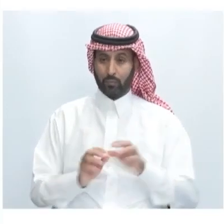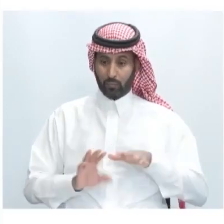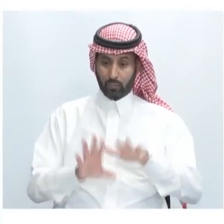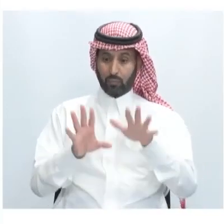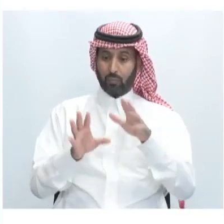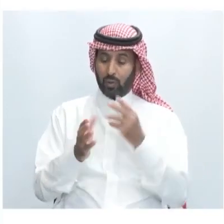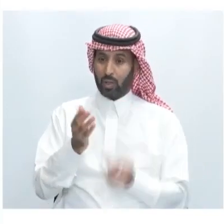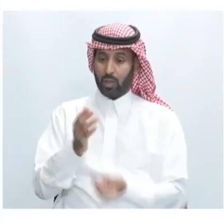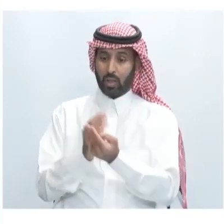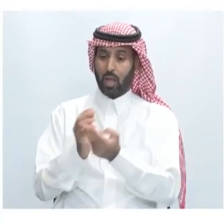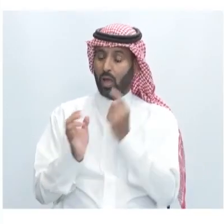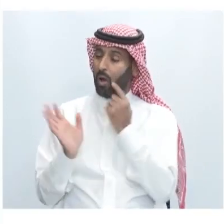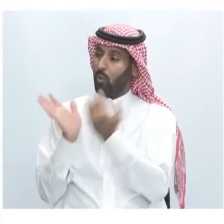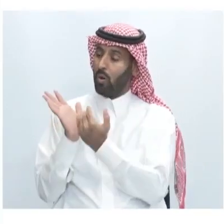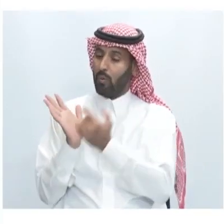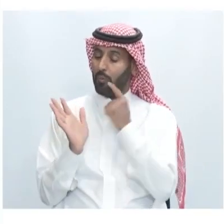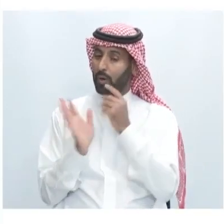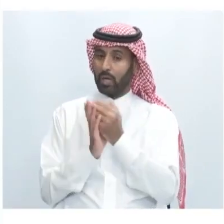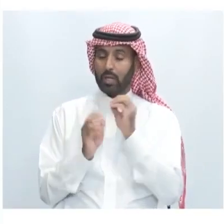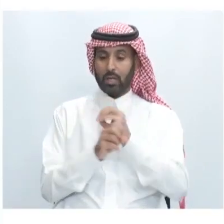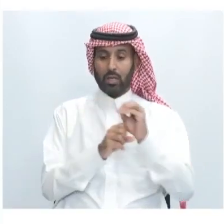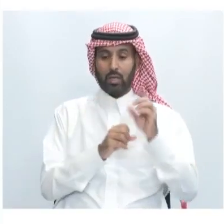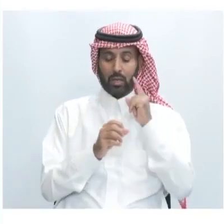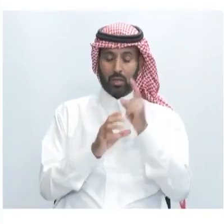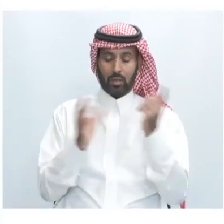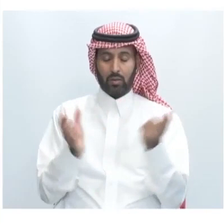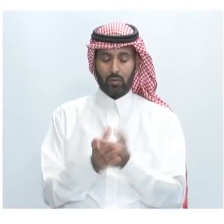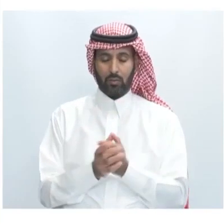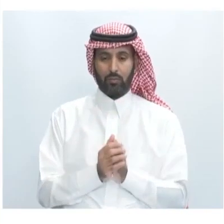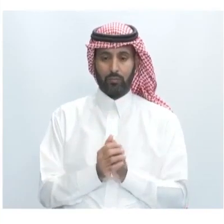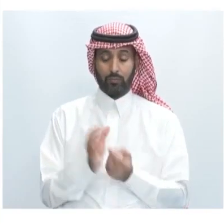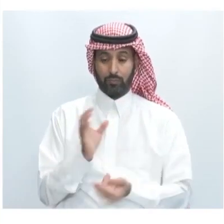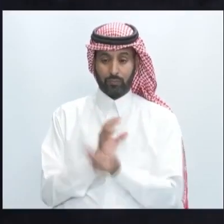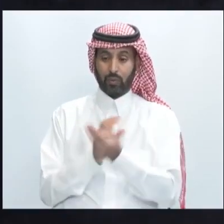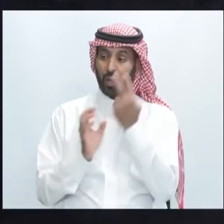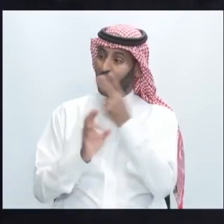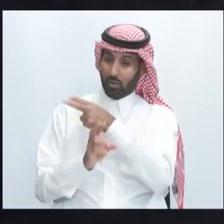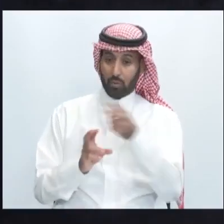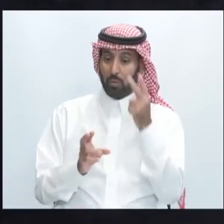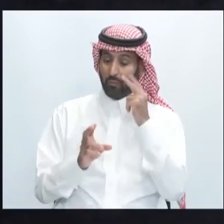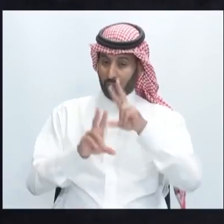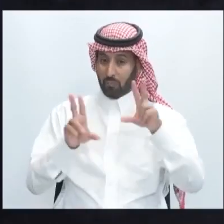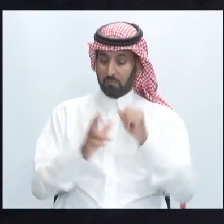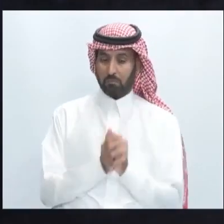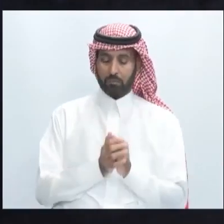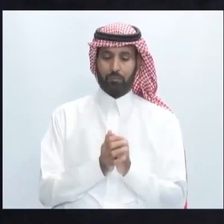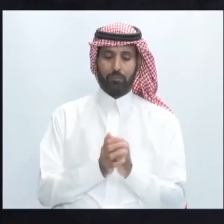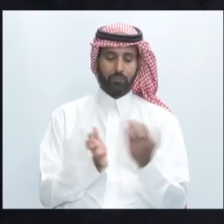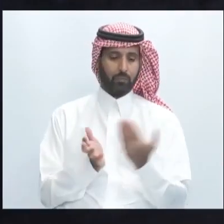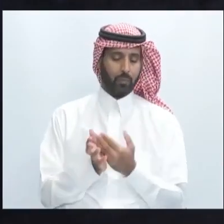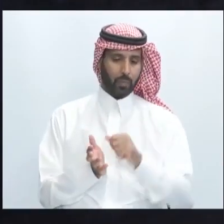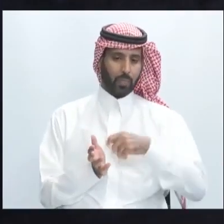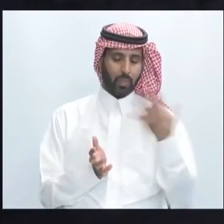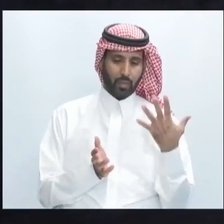can upload our presentation on the classroom internet site so everyone can see it.